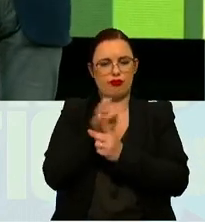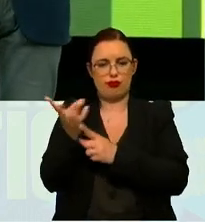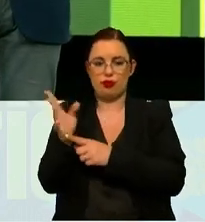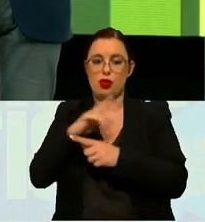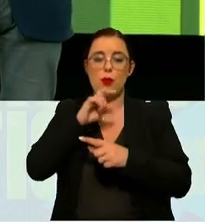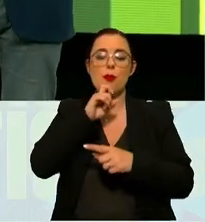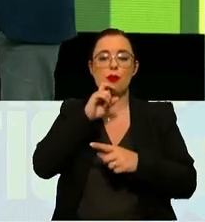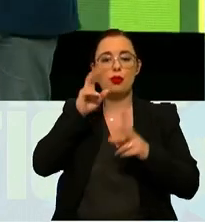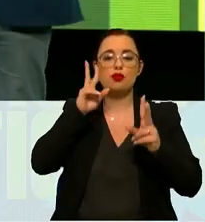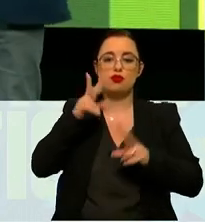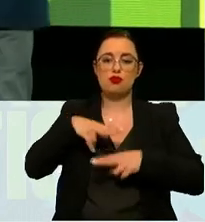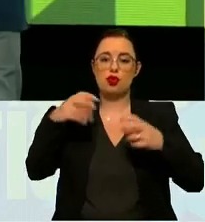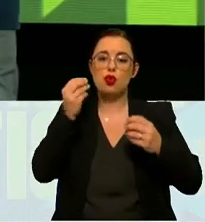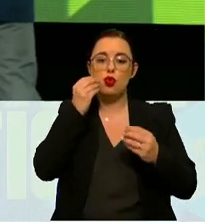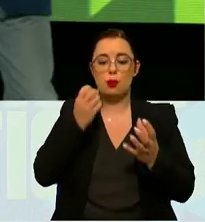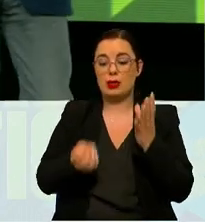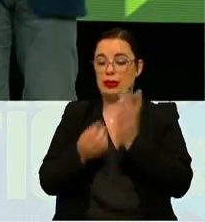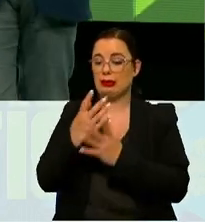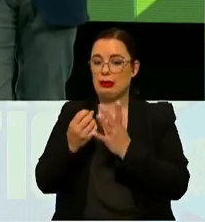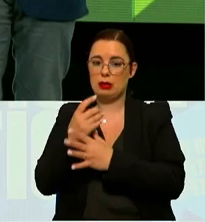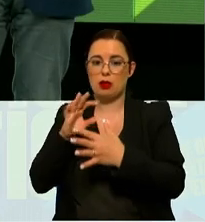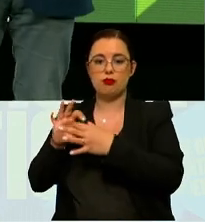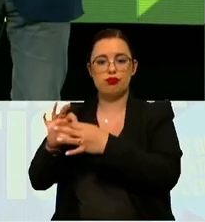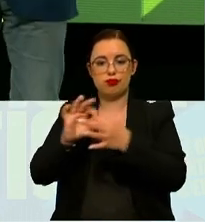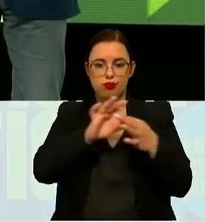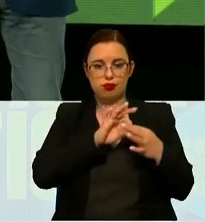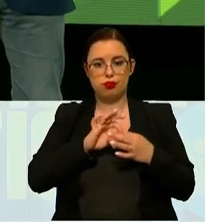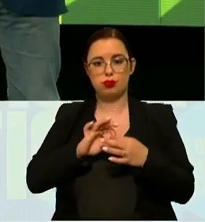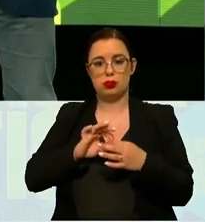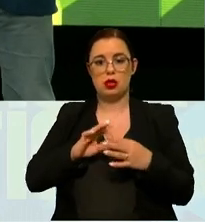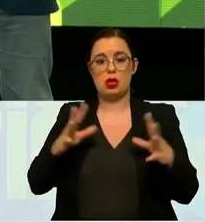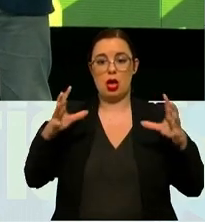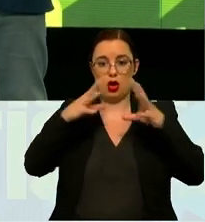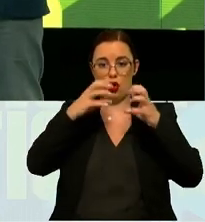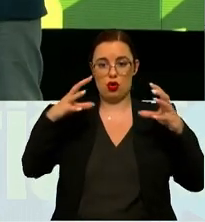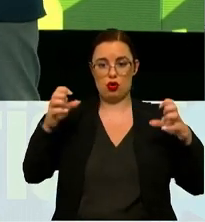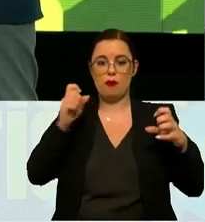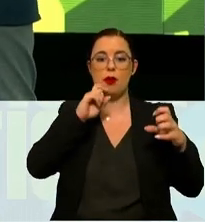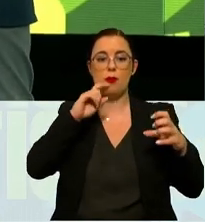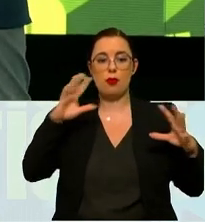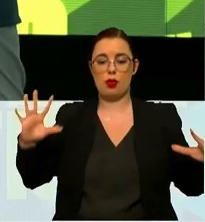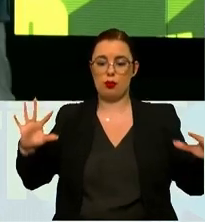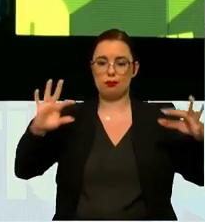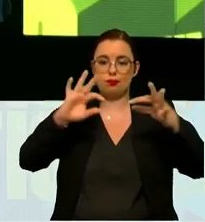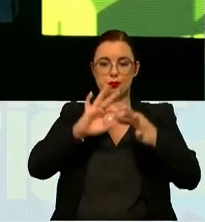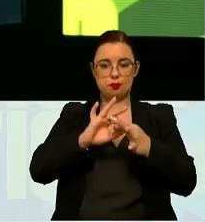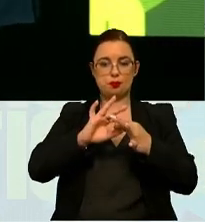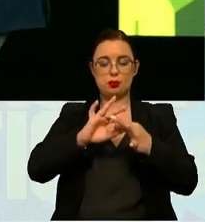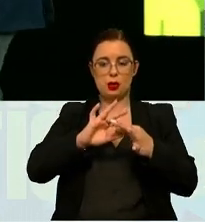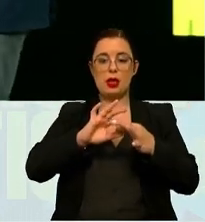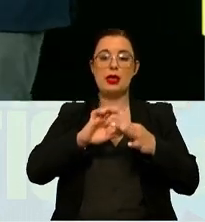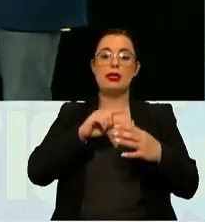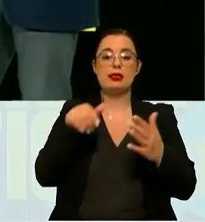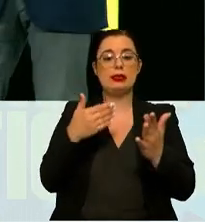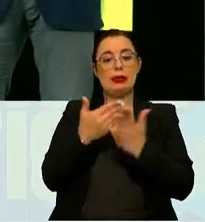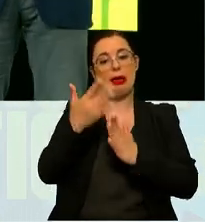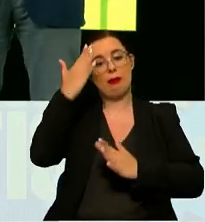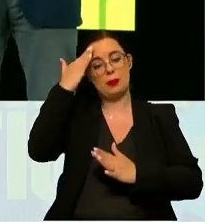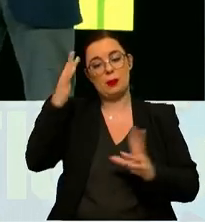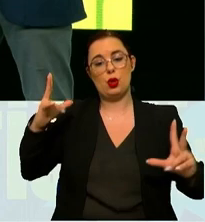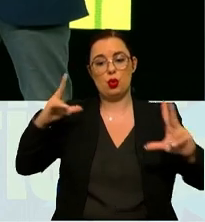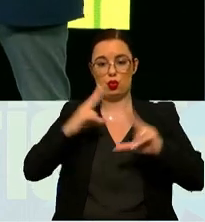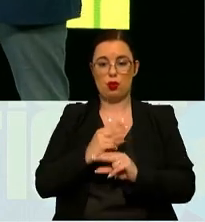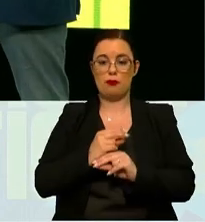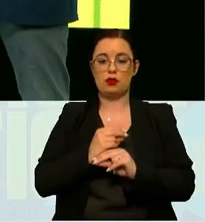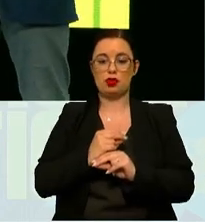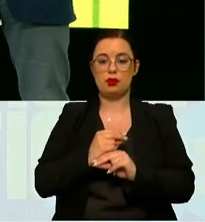discovered that we could create abstractions and allow them to connect amongst themselves to give us new capabilities. And